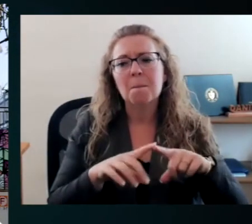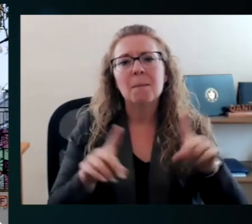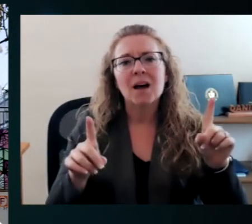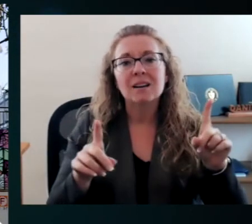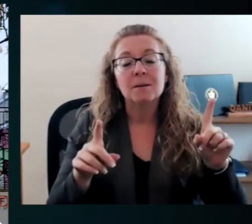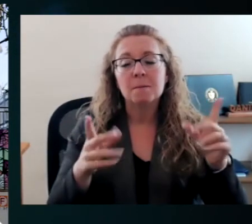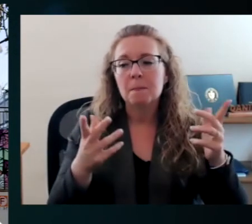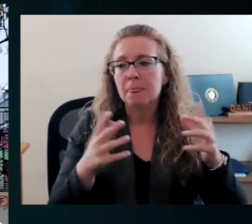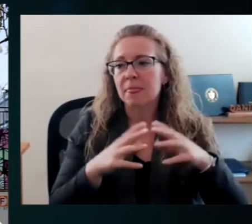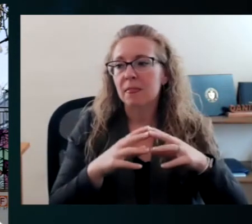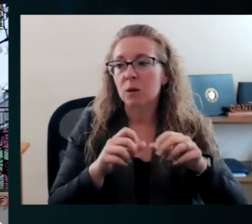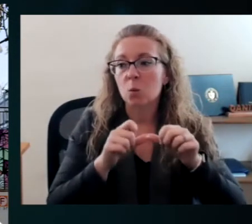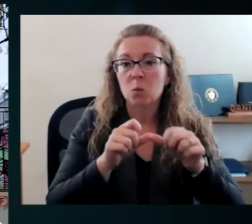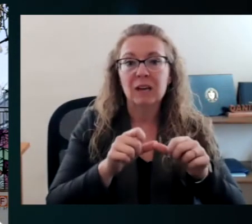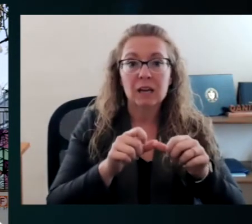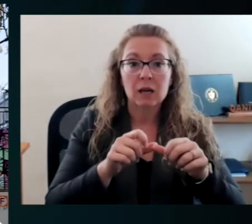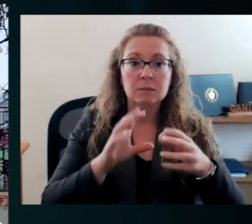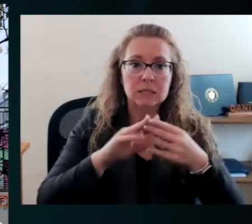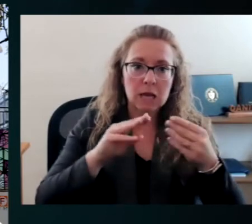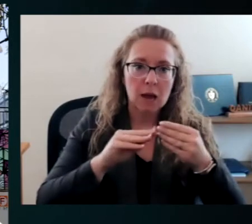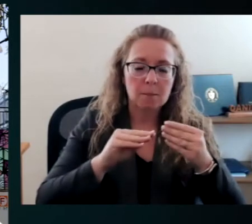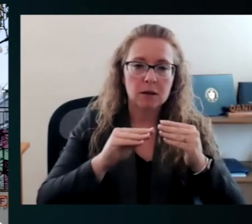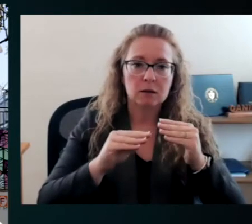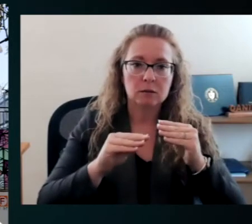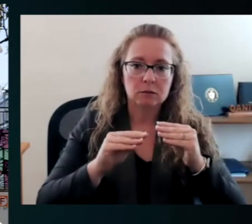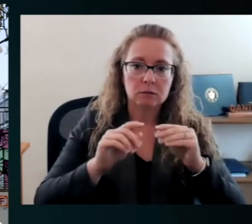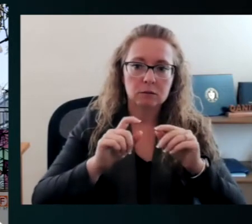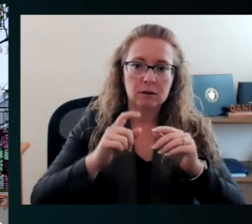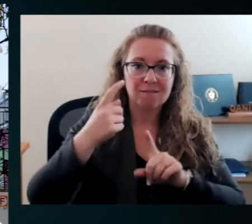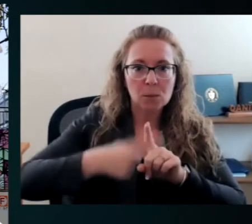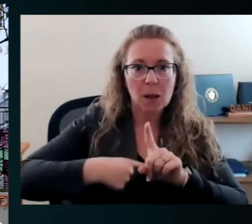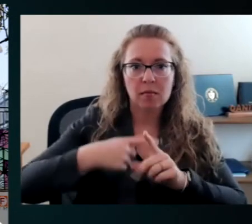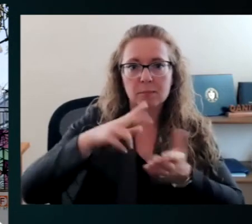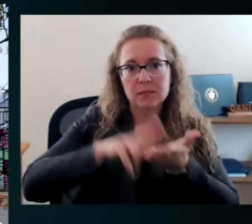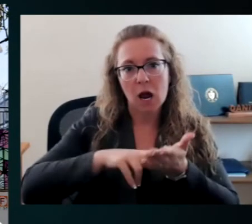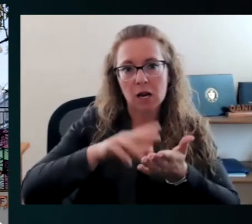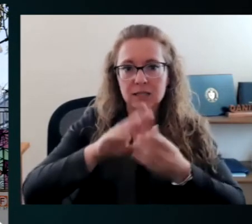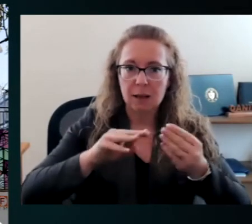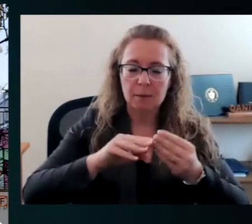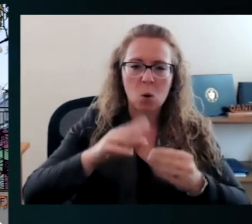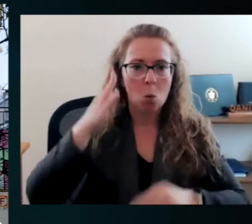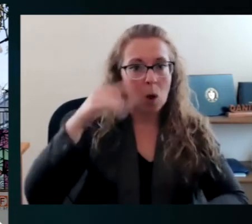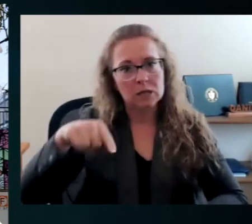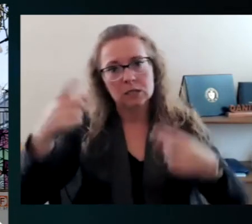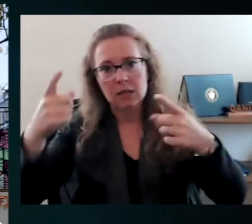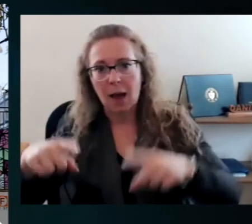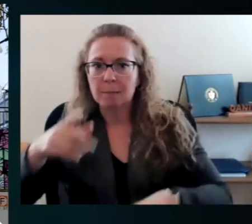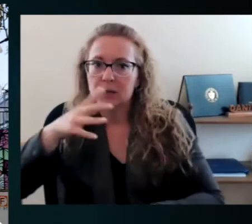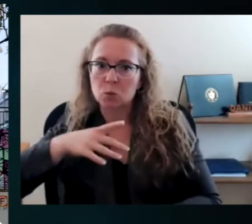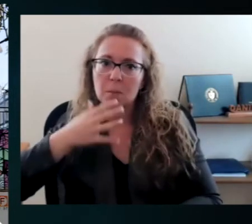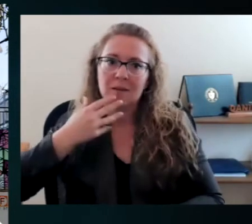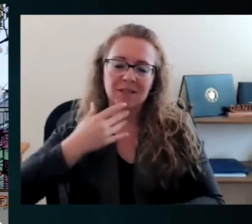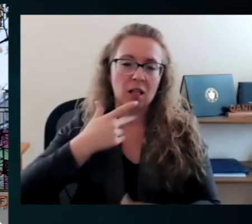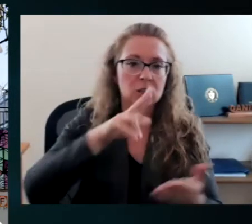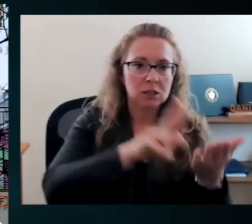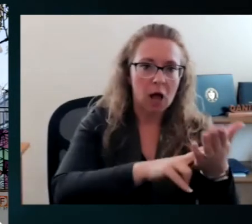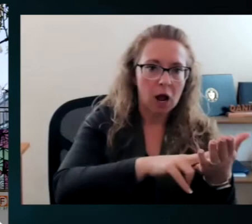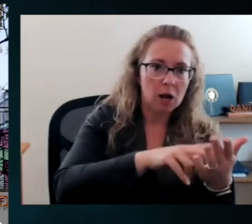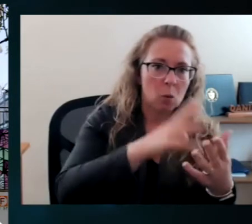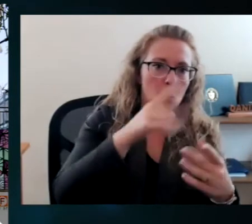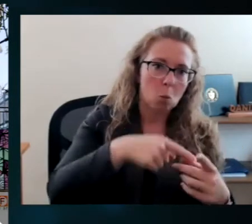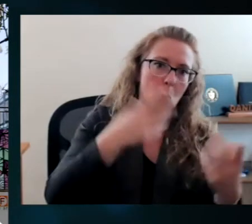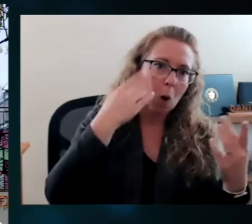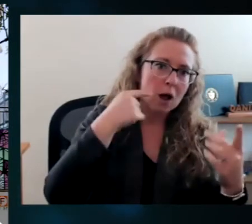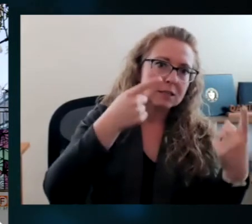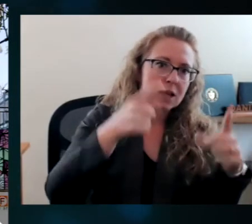putting out these statement after statement every single month. I'm signing a statement about like, why is this being done to women of color? But I have